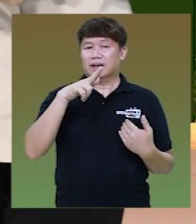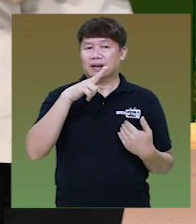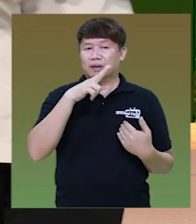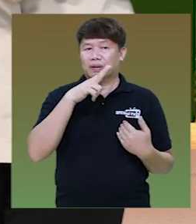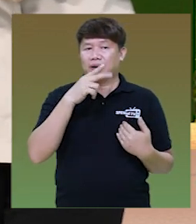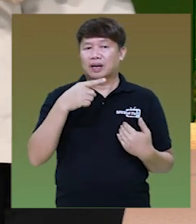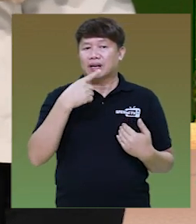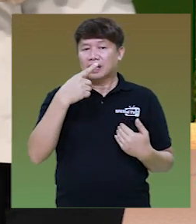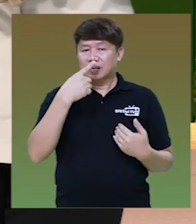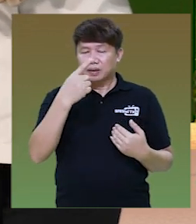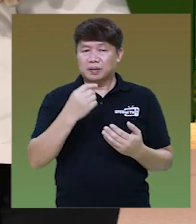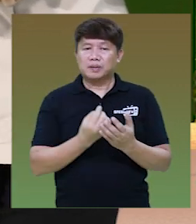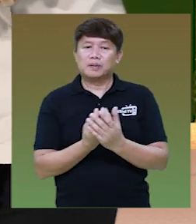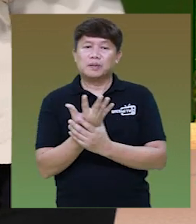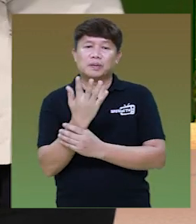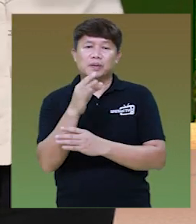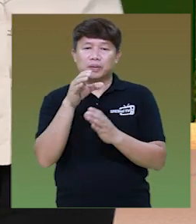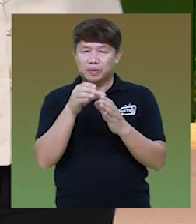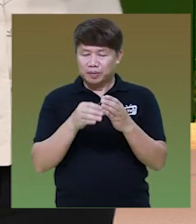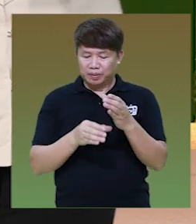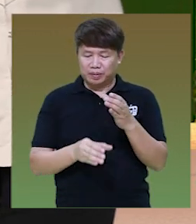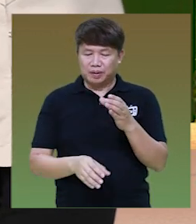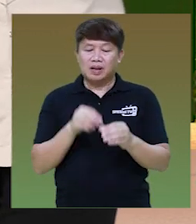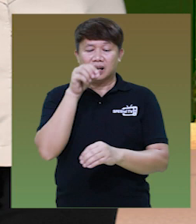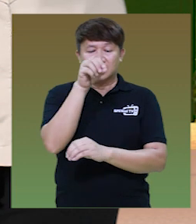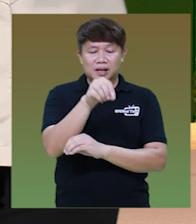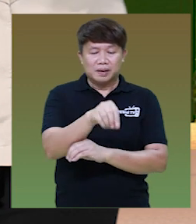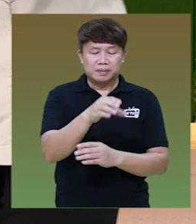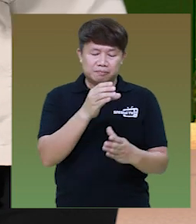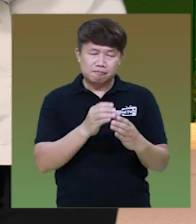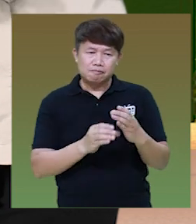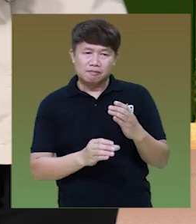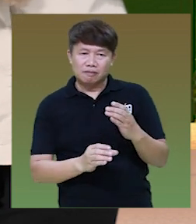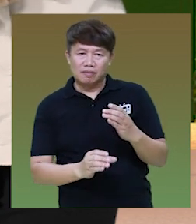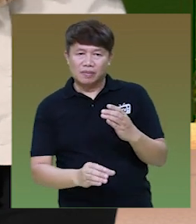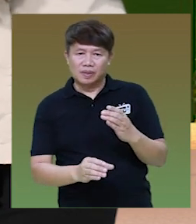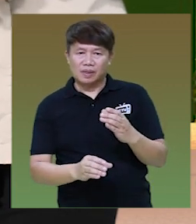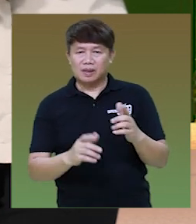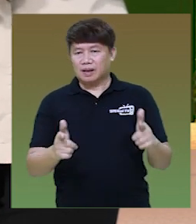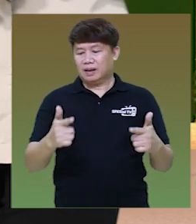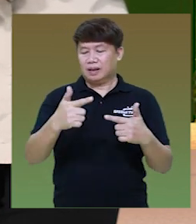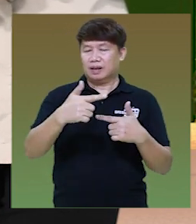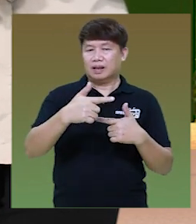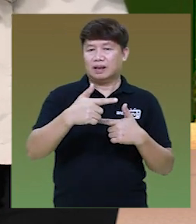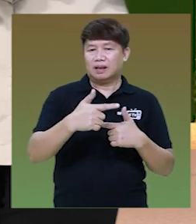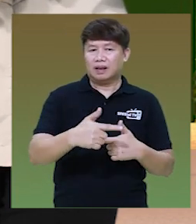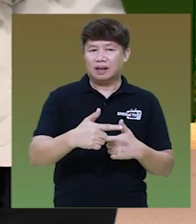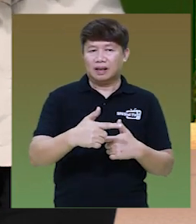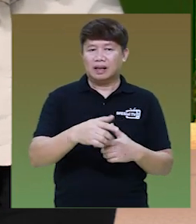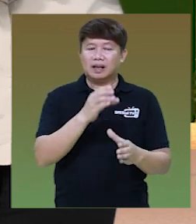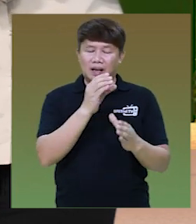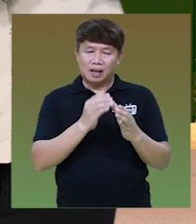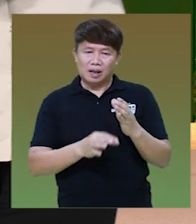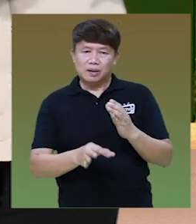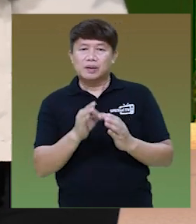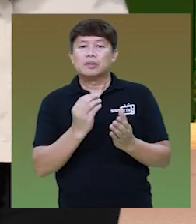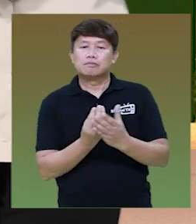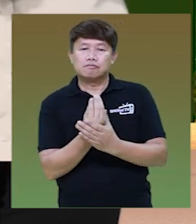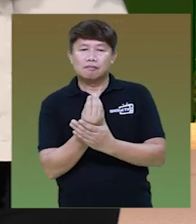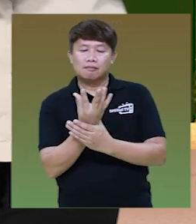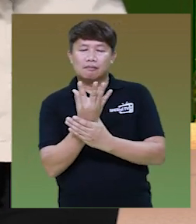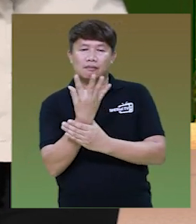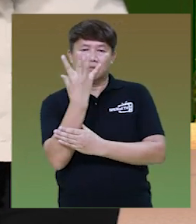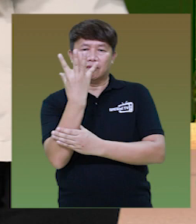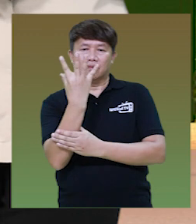grow carrots. So, she planted some carrot seeds in her garden. The carrot seed